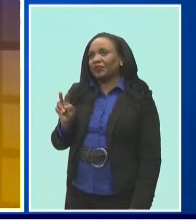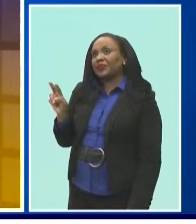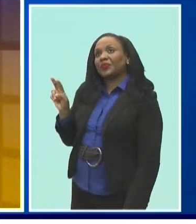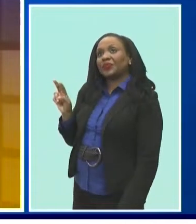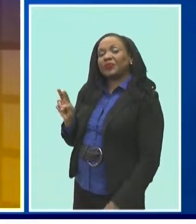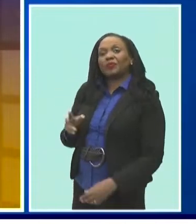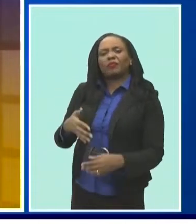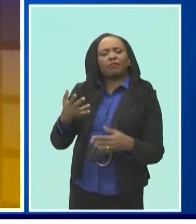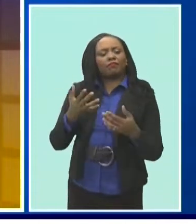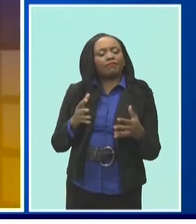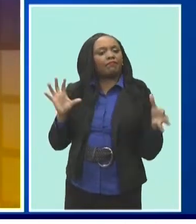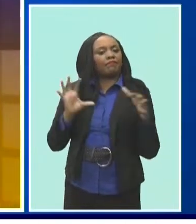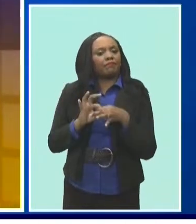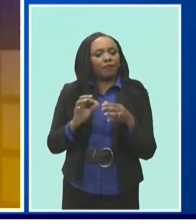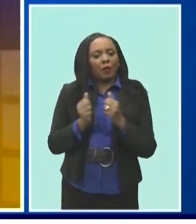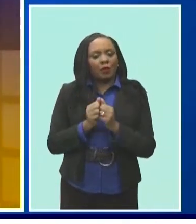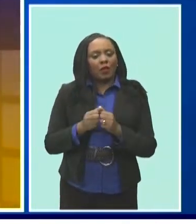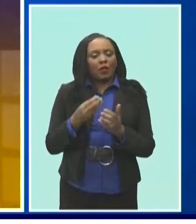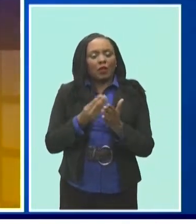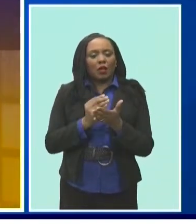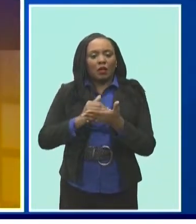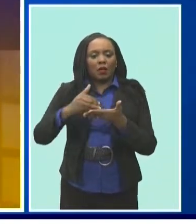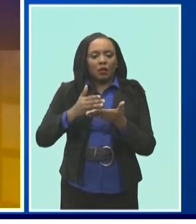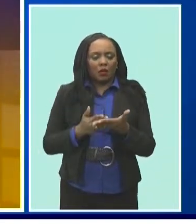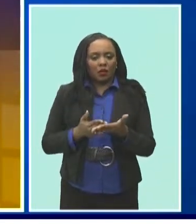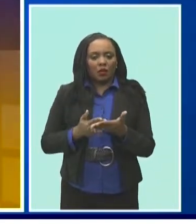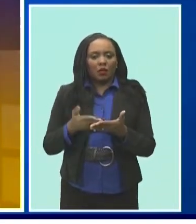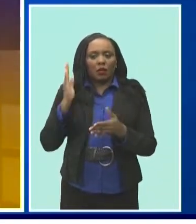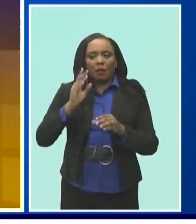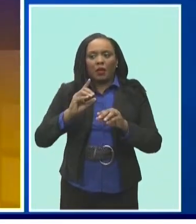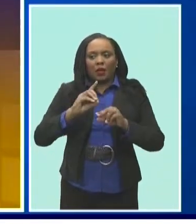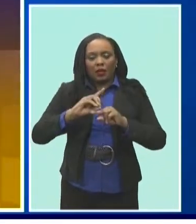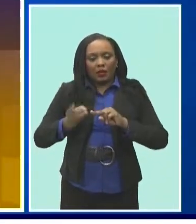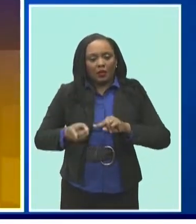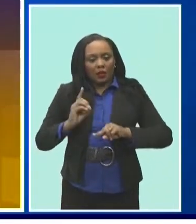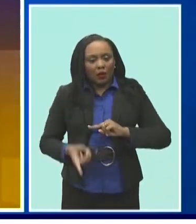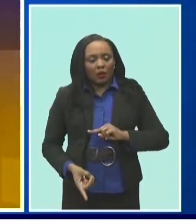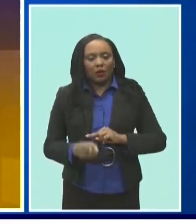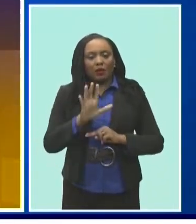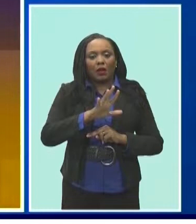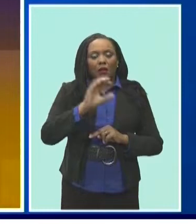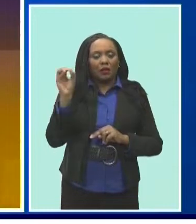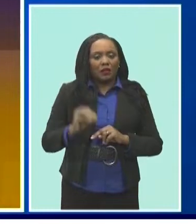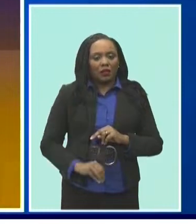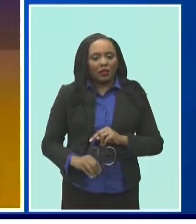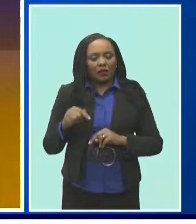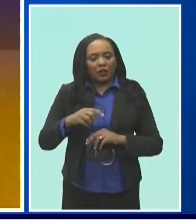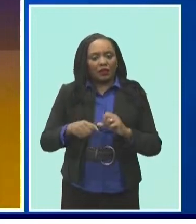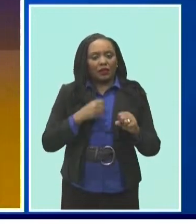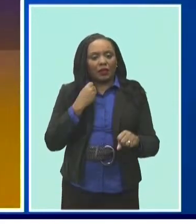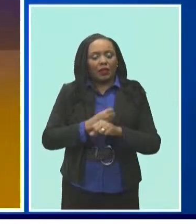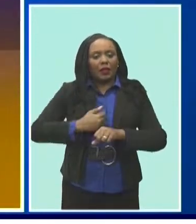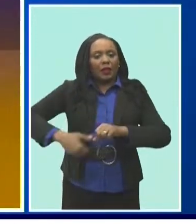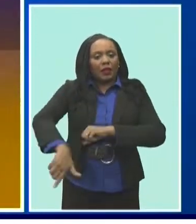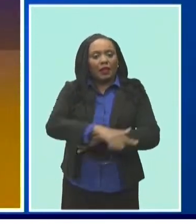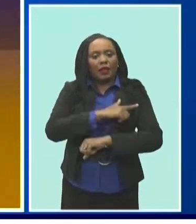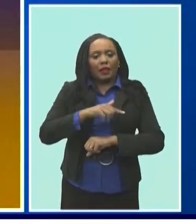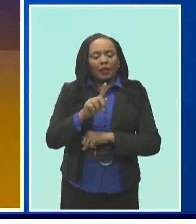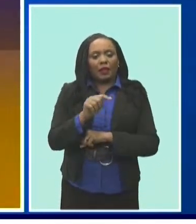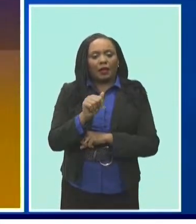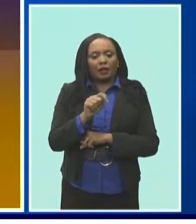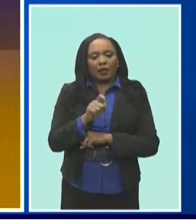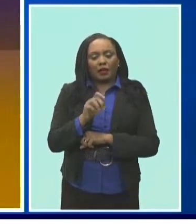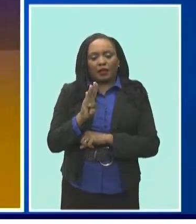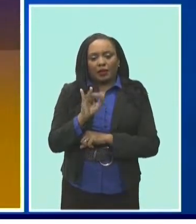proposals 2019, there will be a single discount of 5% for this year on land tax bills, and that is once